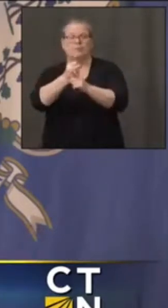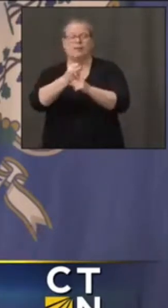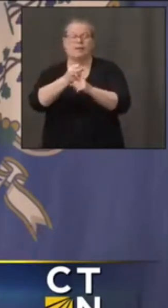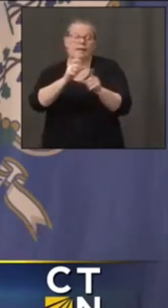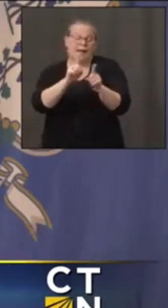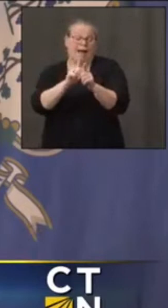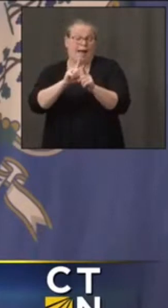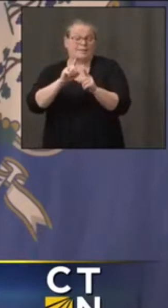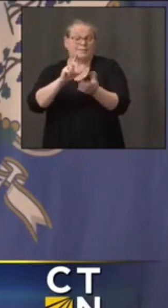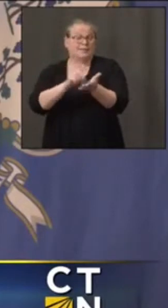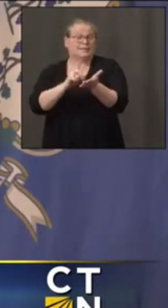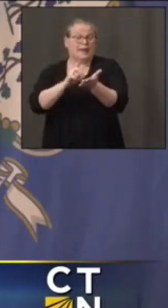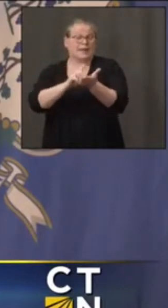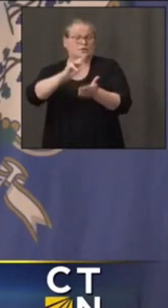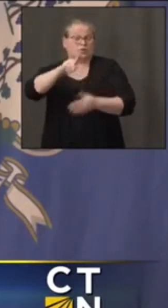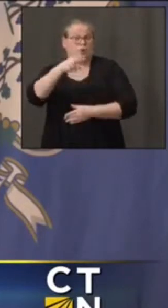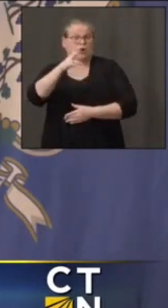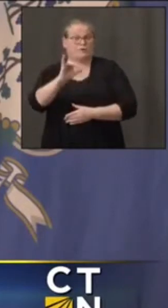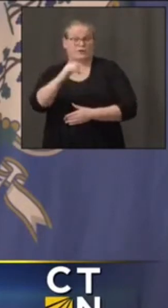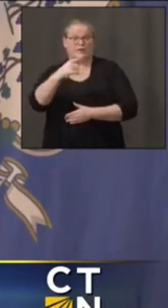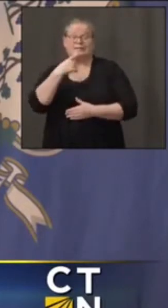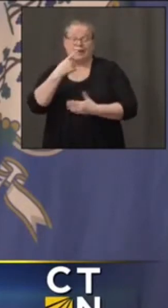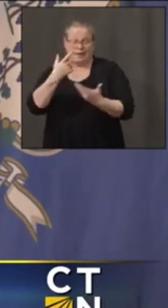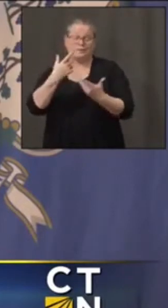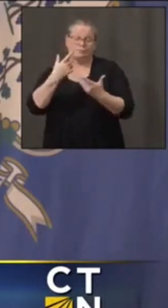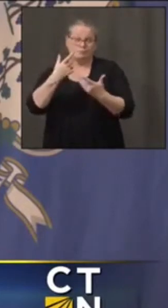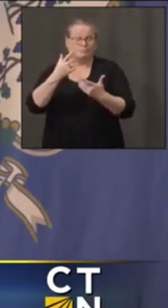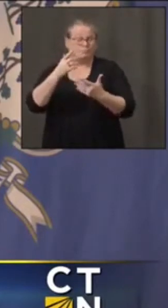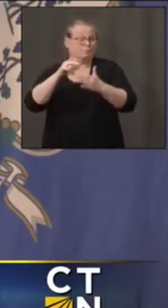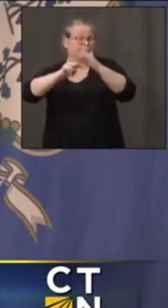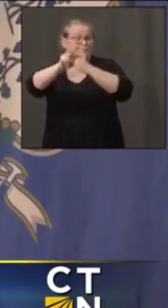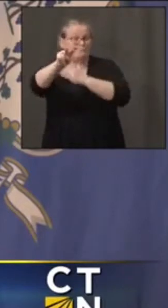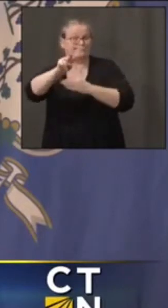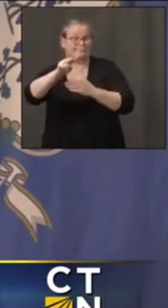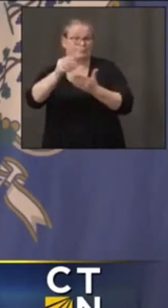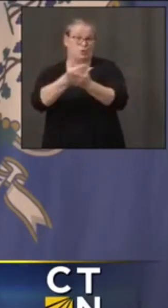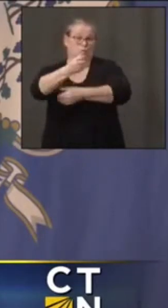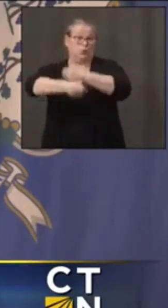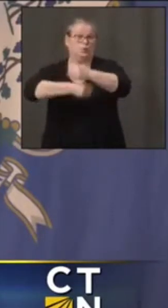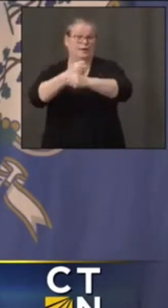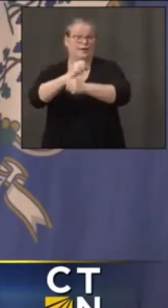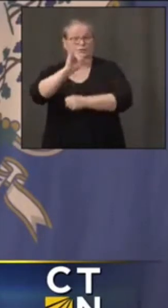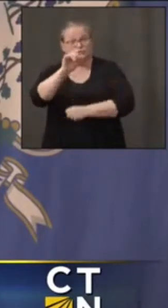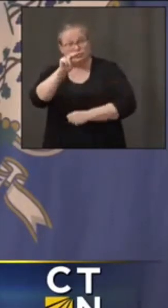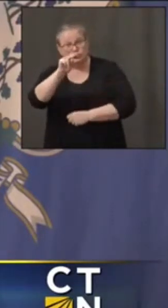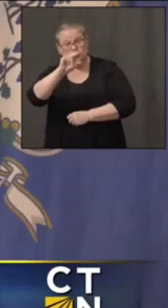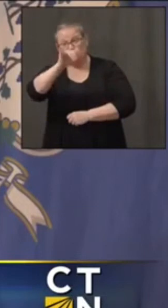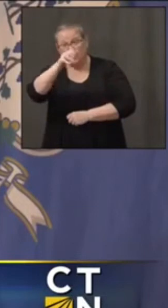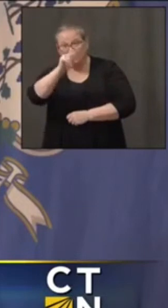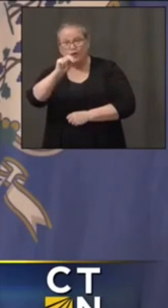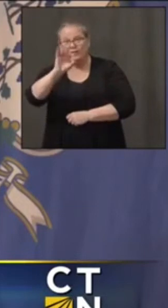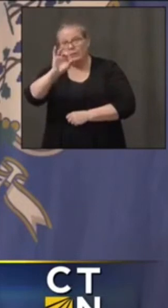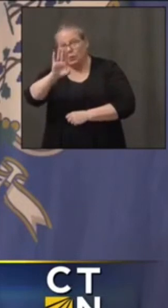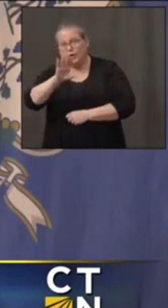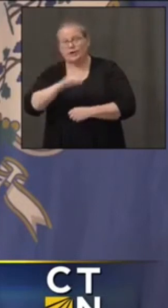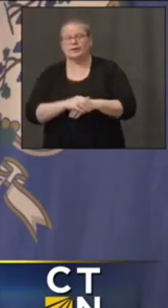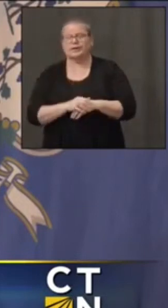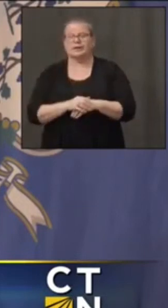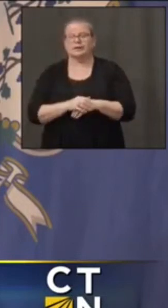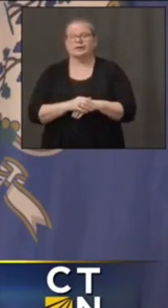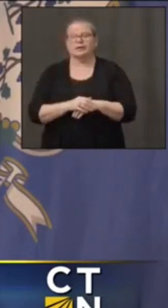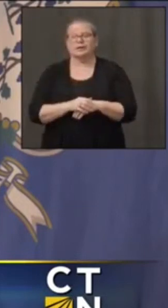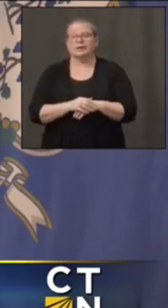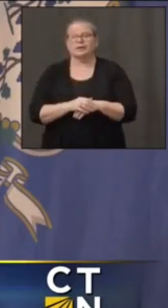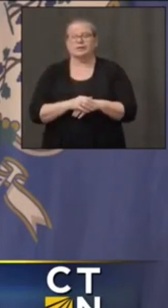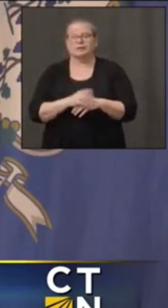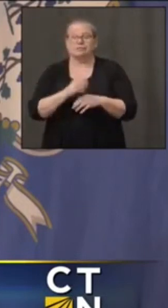and that it will get worse before it gets better. That's the sobering news. But you also heard from Josh how much better prepared